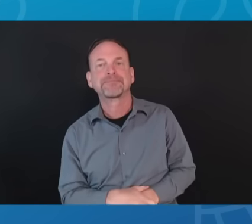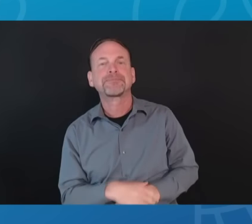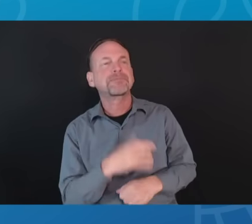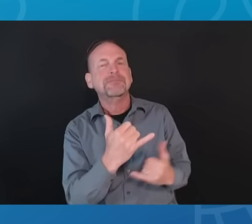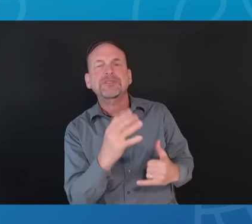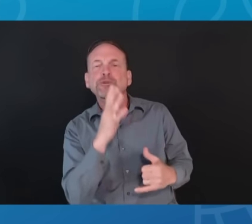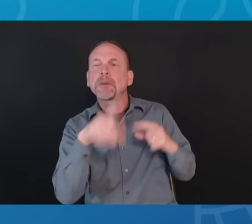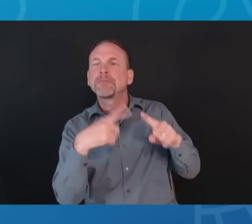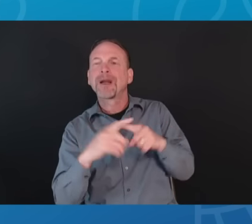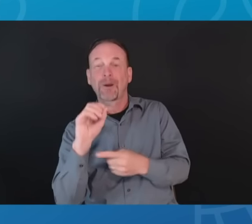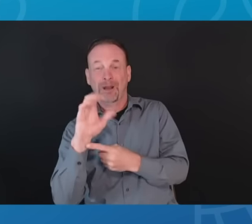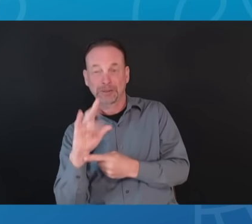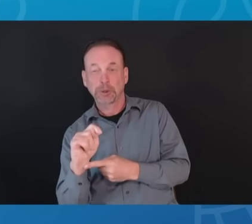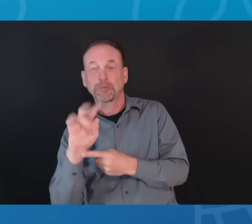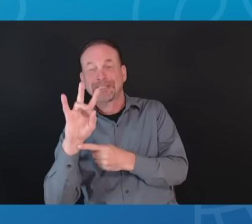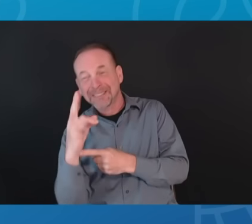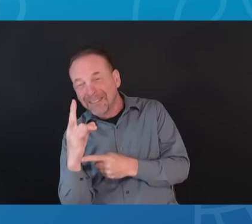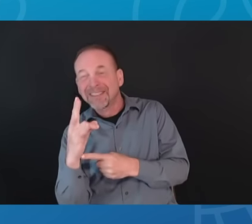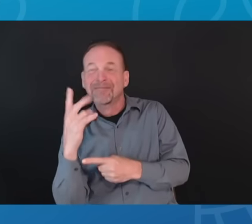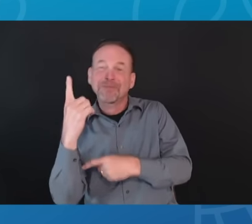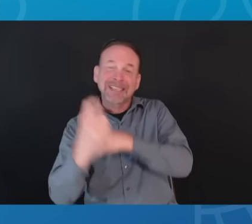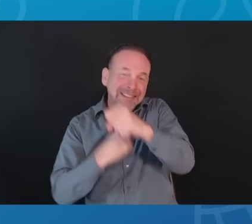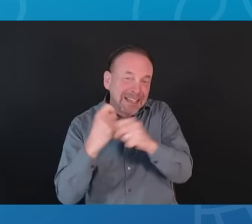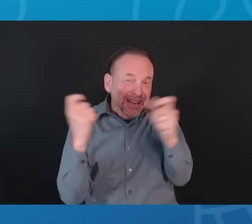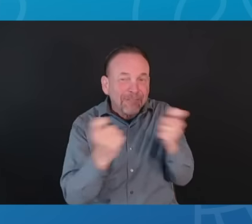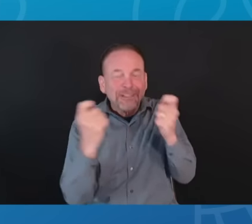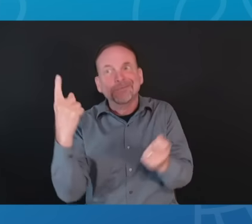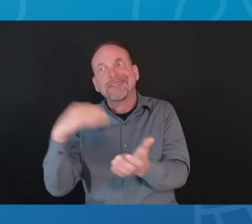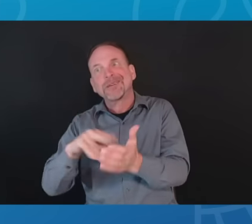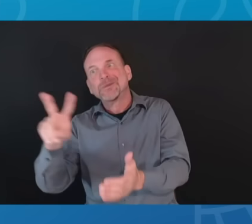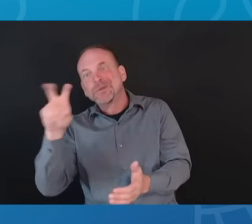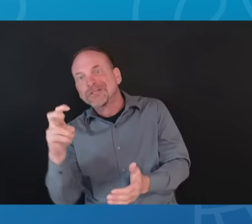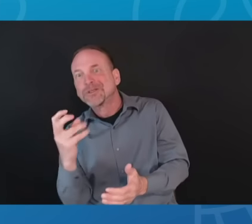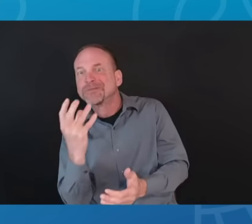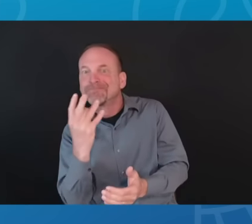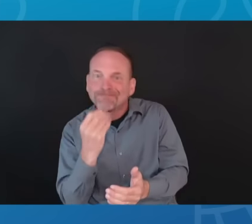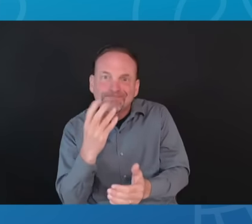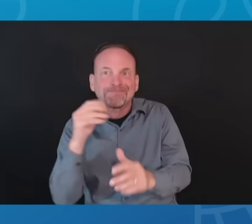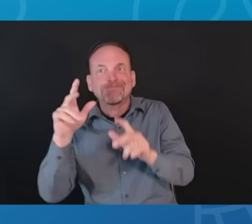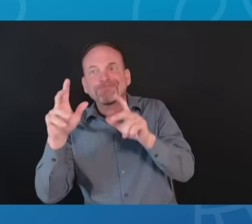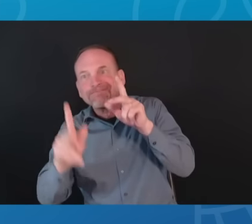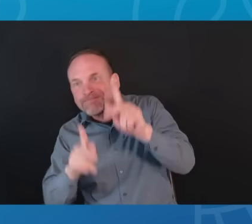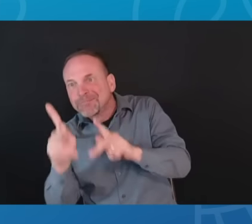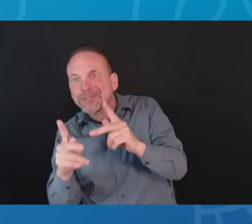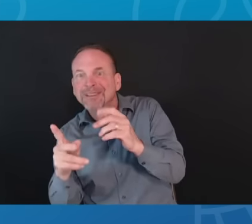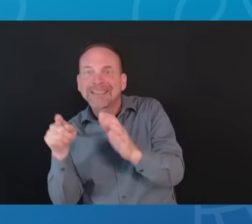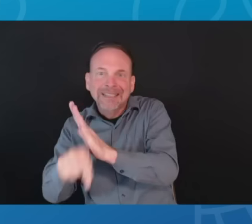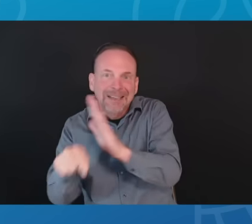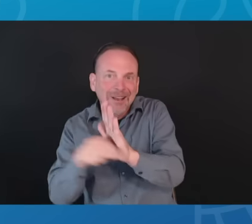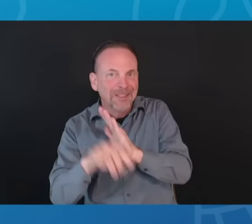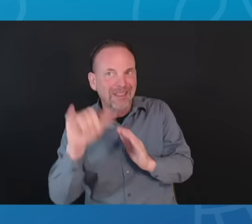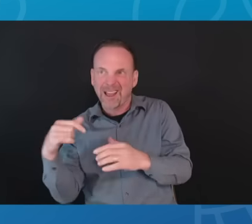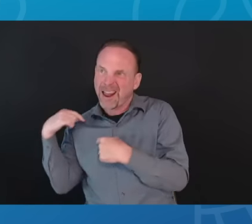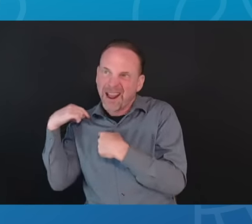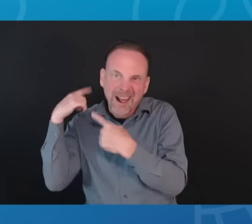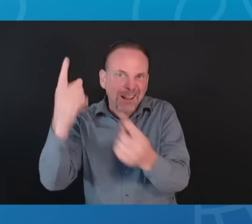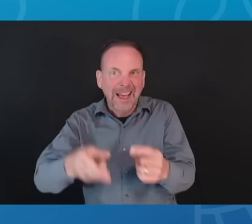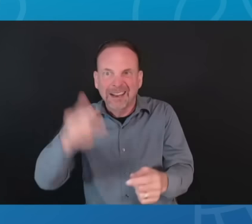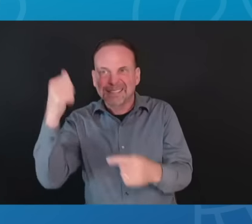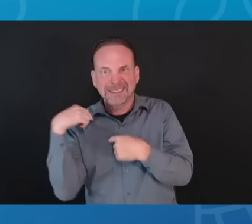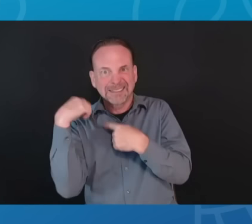were killed, which is the highest number since the Holocaust and so on. But he did not mention the genocide that